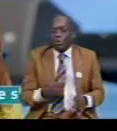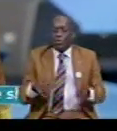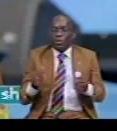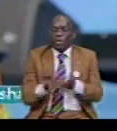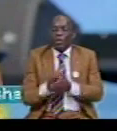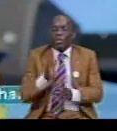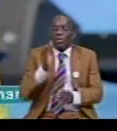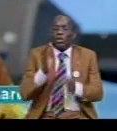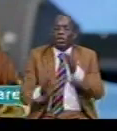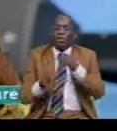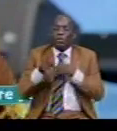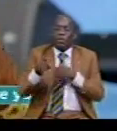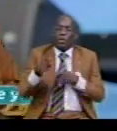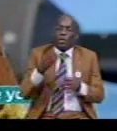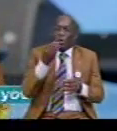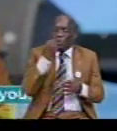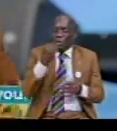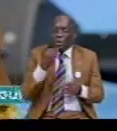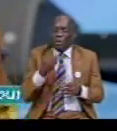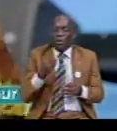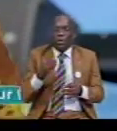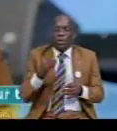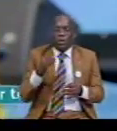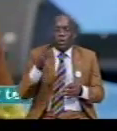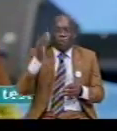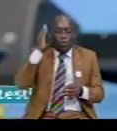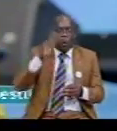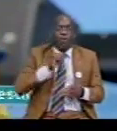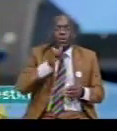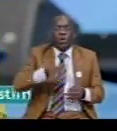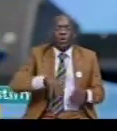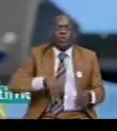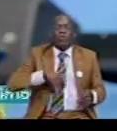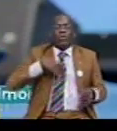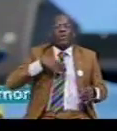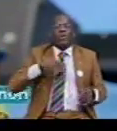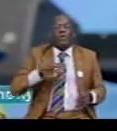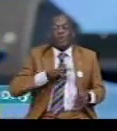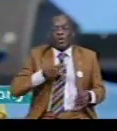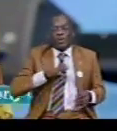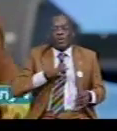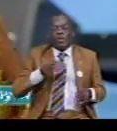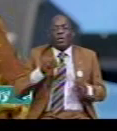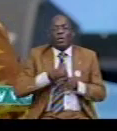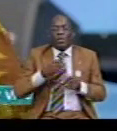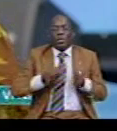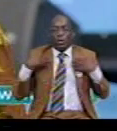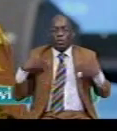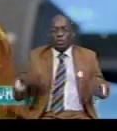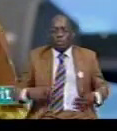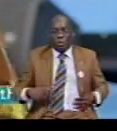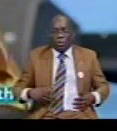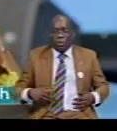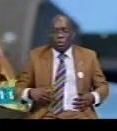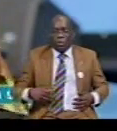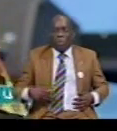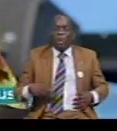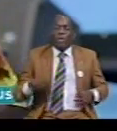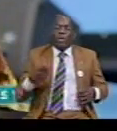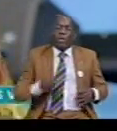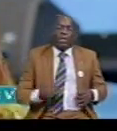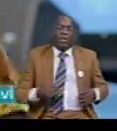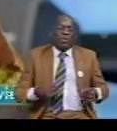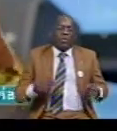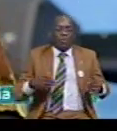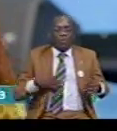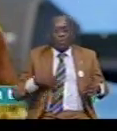bayi mi o ni wa mi ni lalafia ninu agwara mi igba mi gbogbo nu kan mo dun mi a mo fa mi so mi